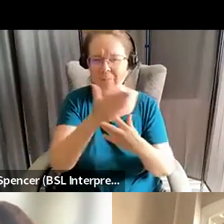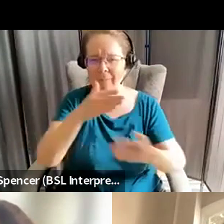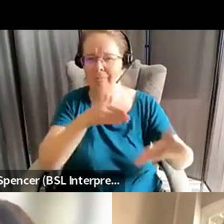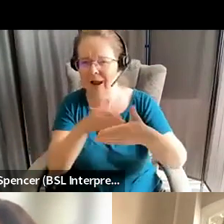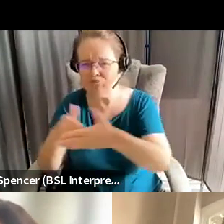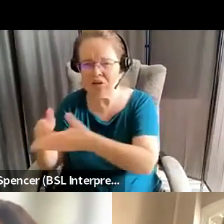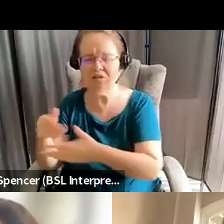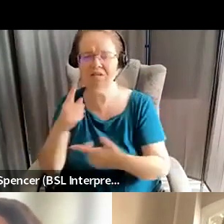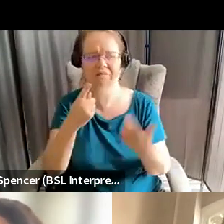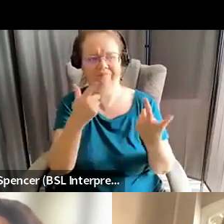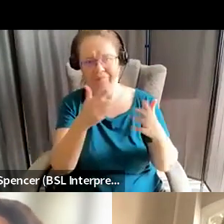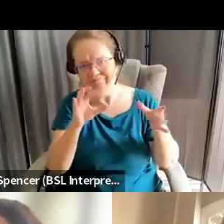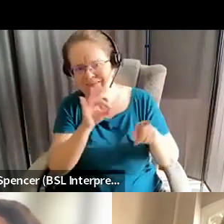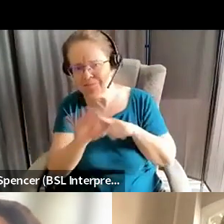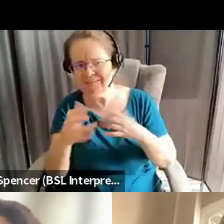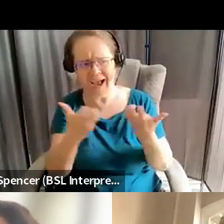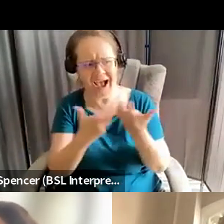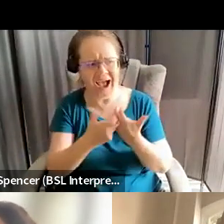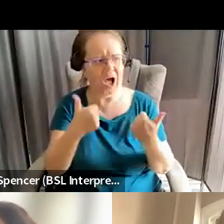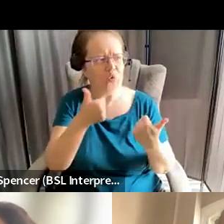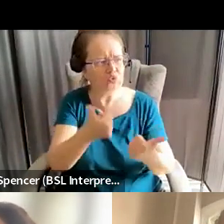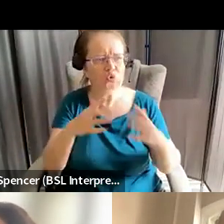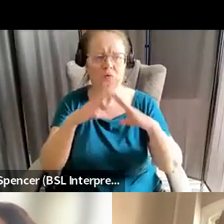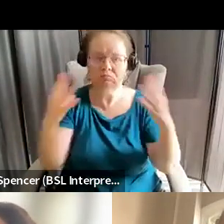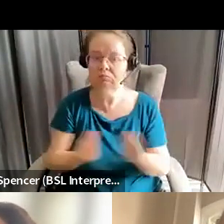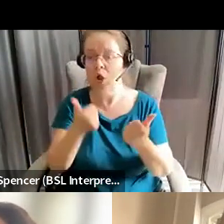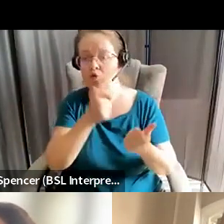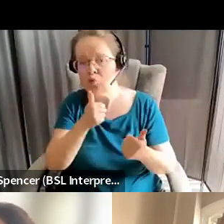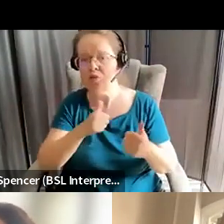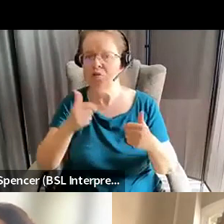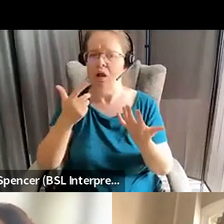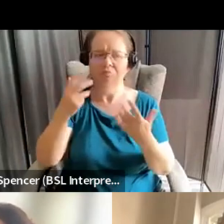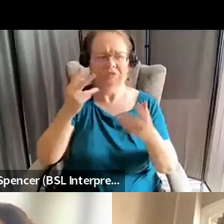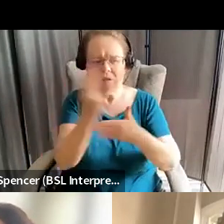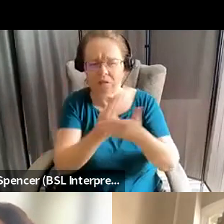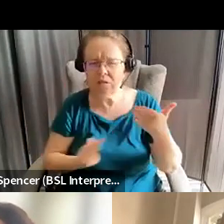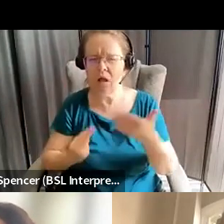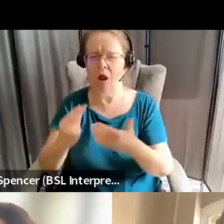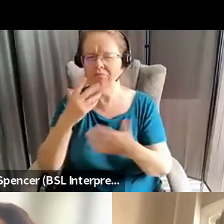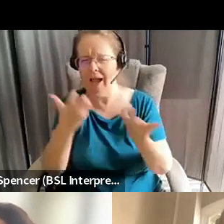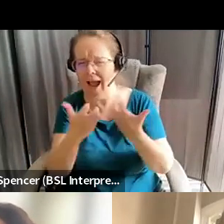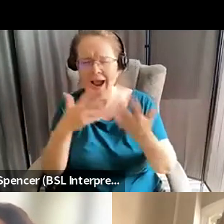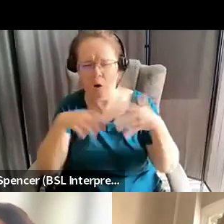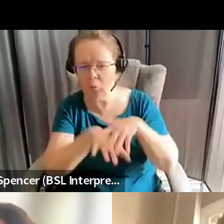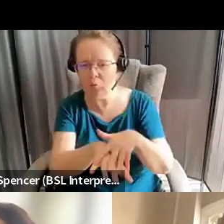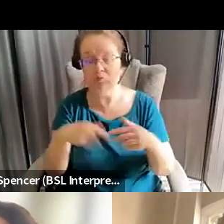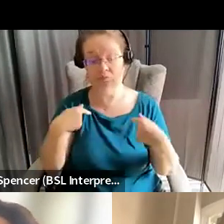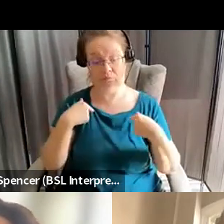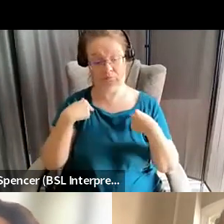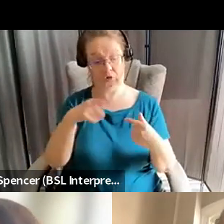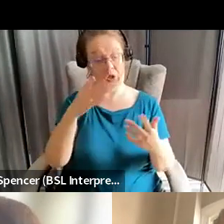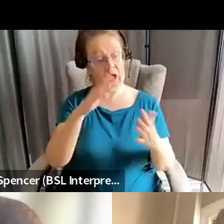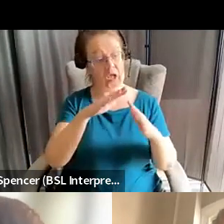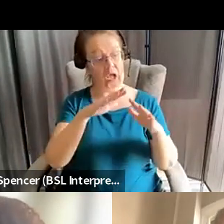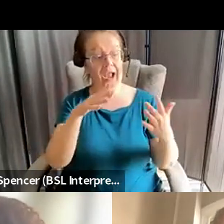exclusion. Specifically, how do we achieve good universal design and usability? When we're designing services and products with inclusion and